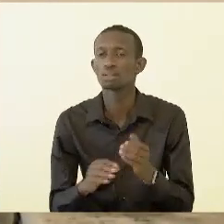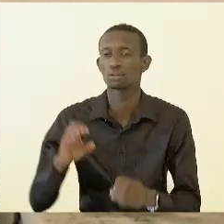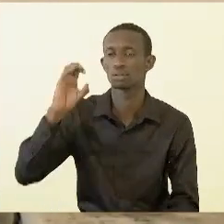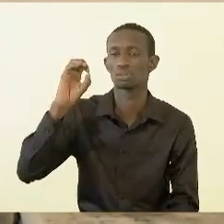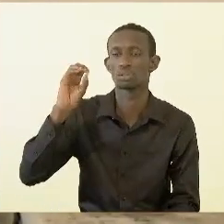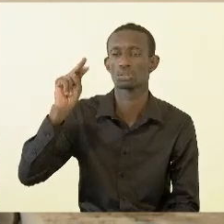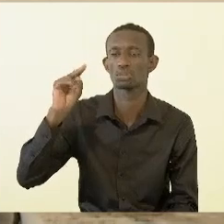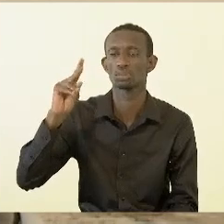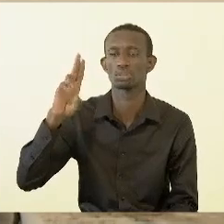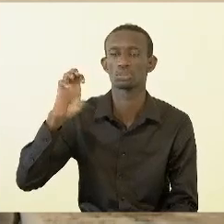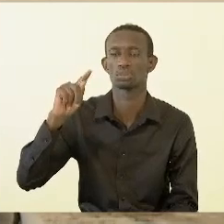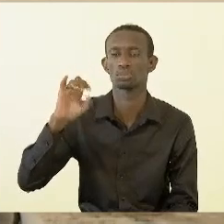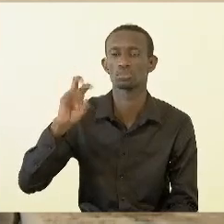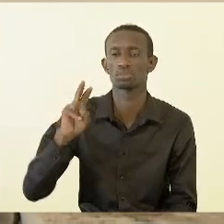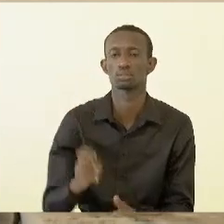conductivity.